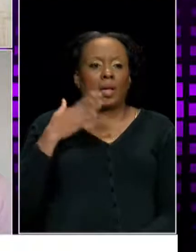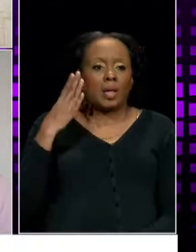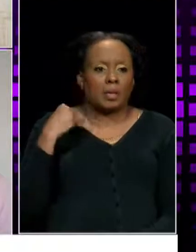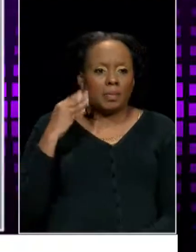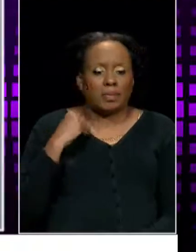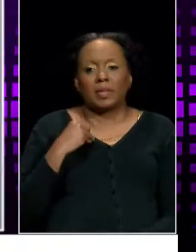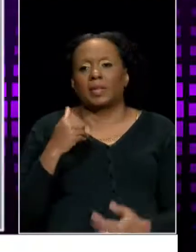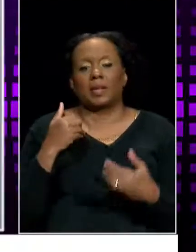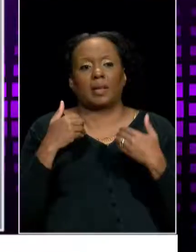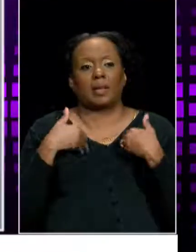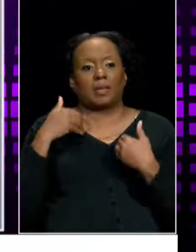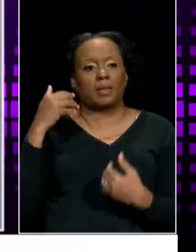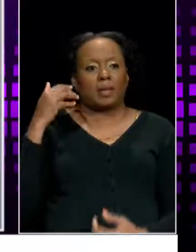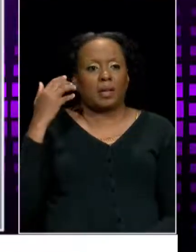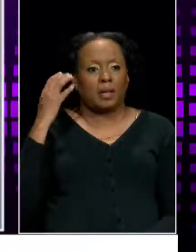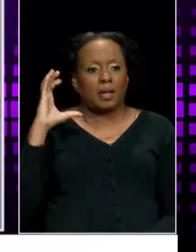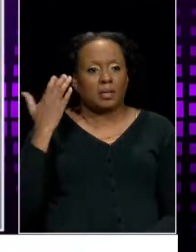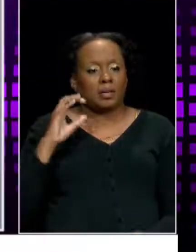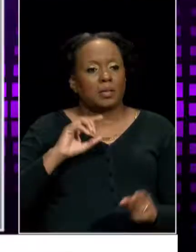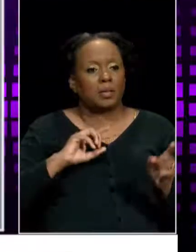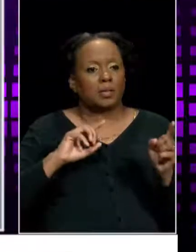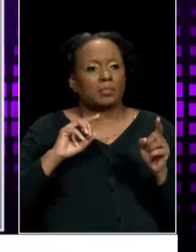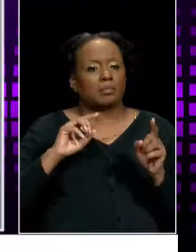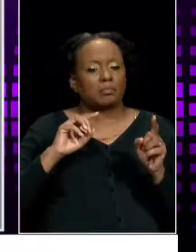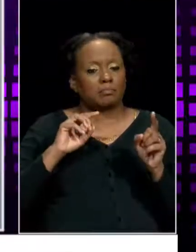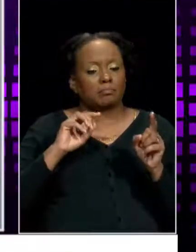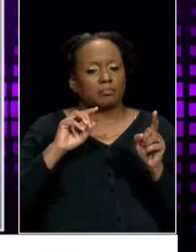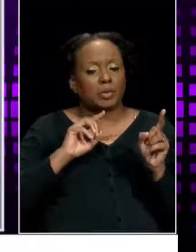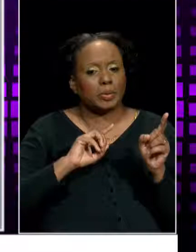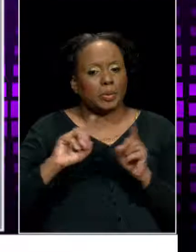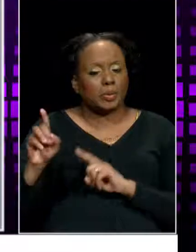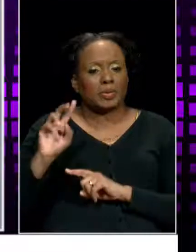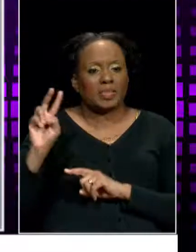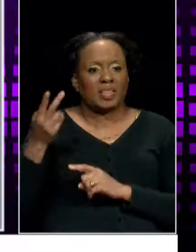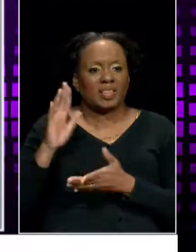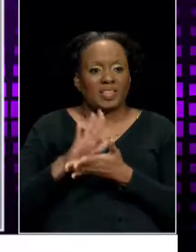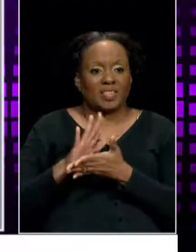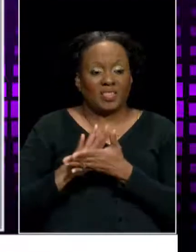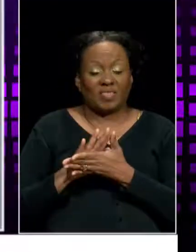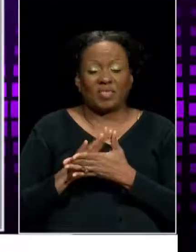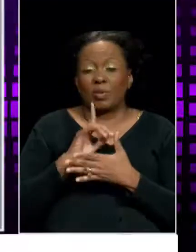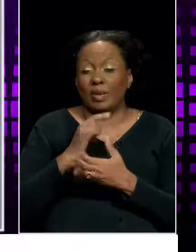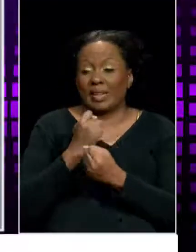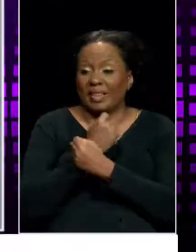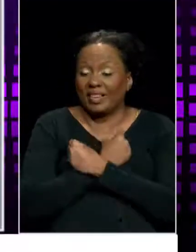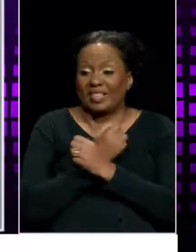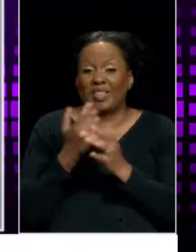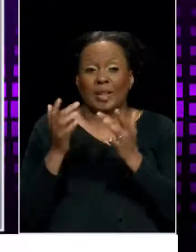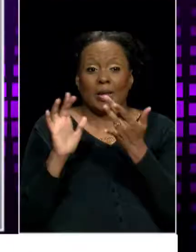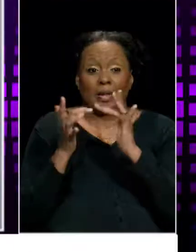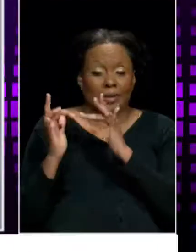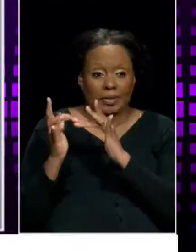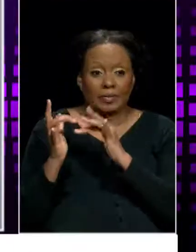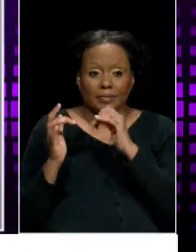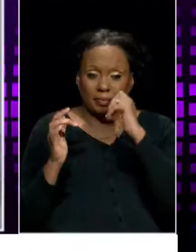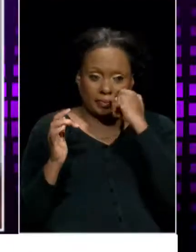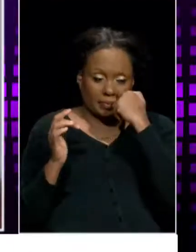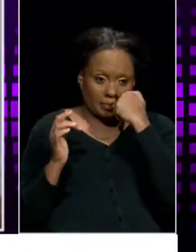here. She goes to secondary school, and she Mhm. finds like she loves online for because some persons, as you may